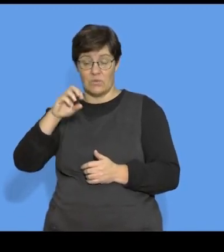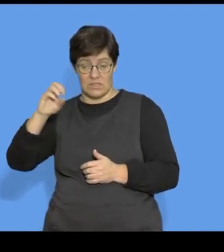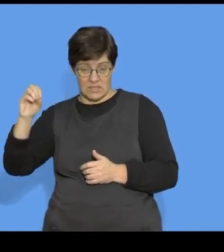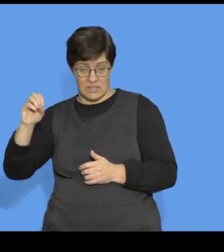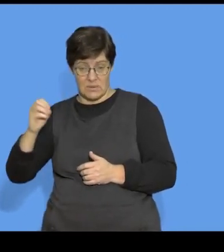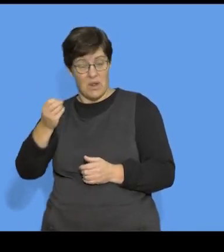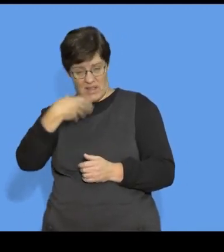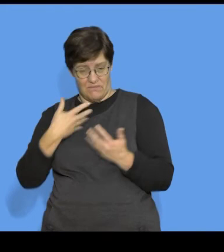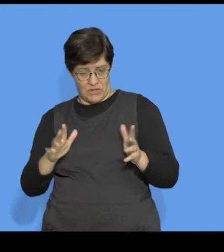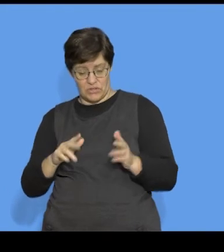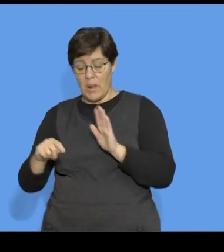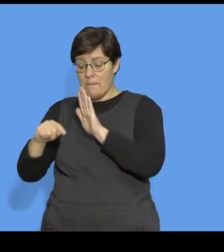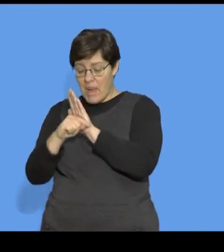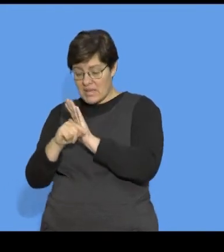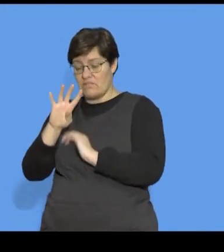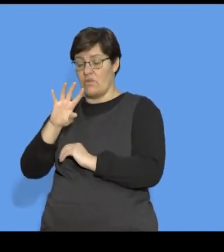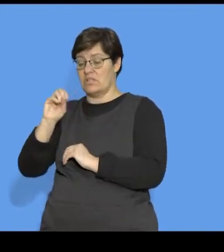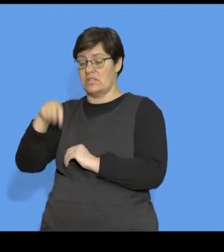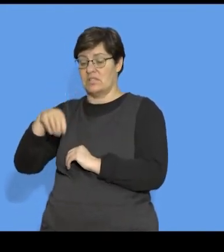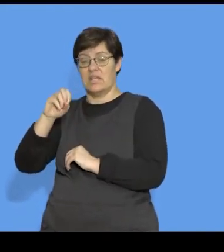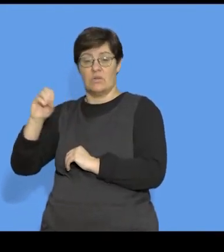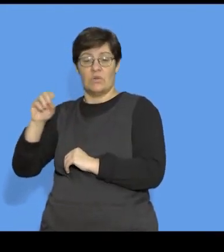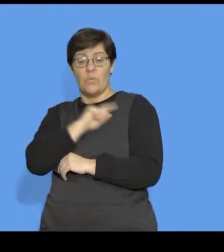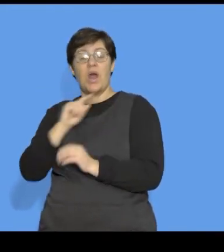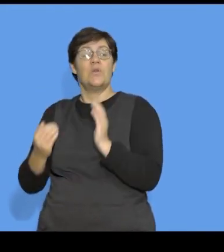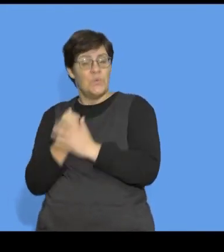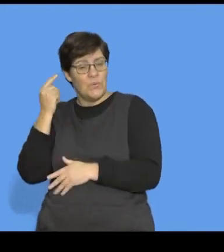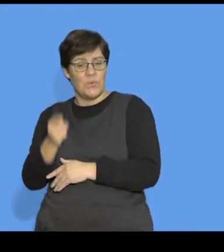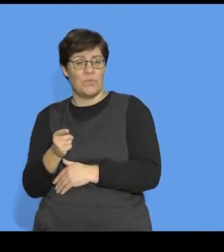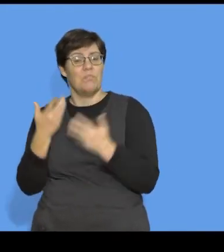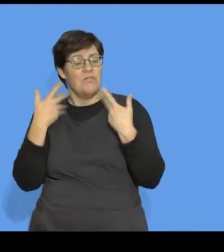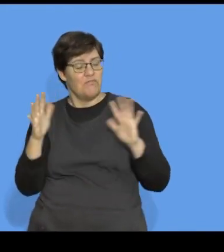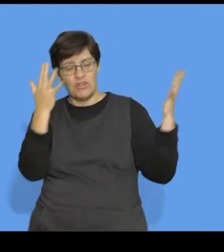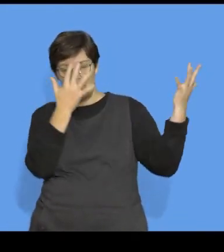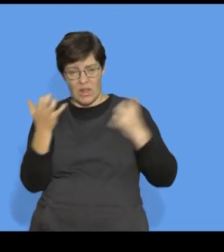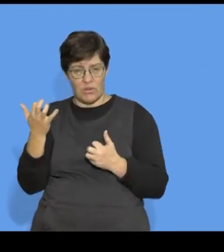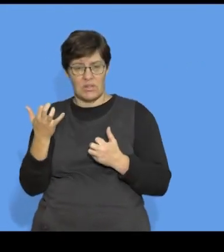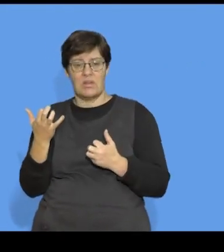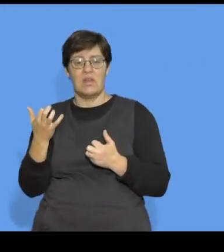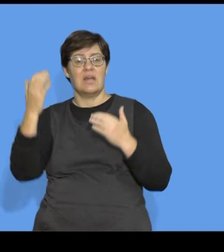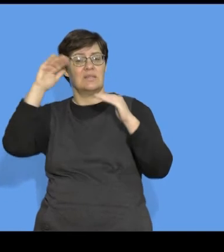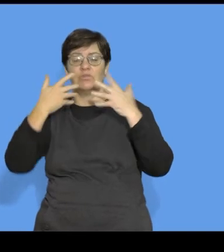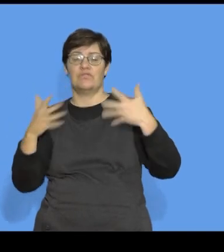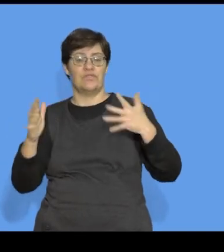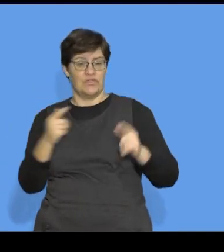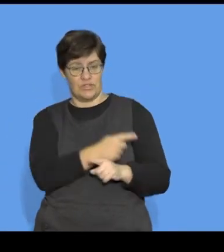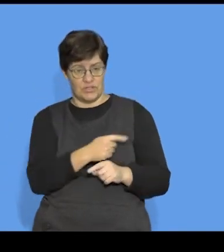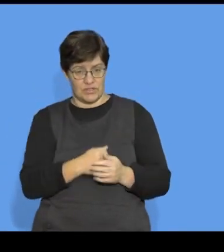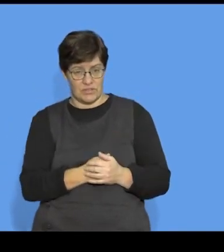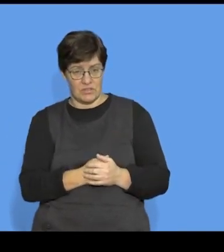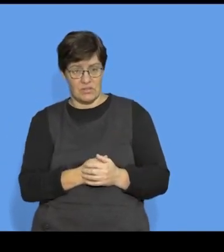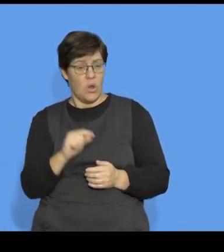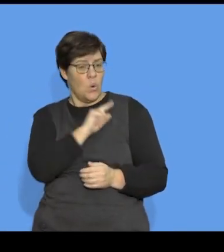you, minus the 40,000, because that's the new one on which we've already calculated our